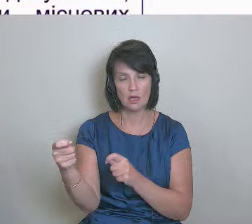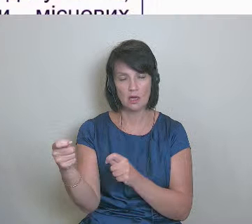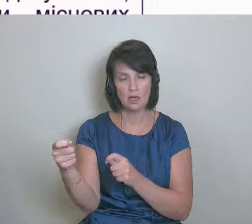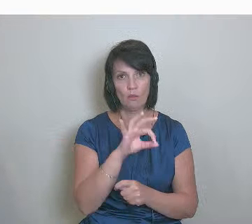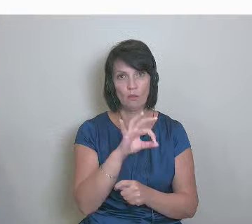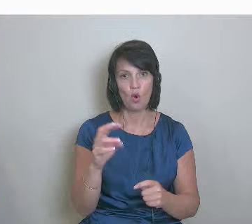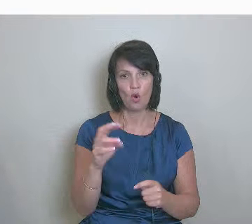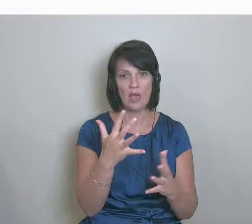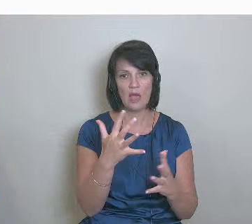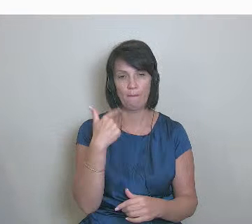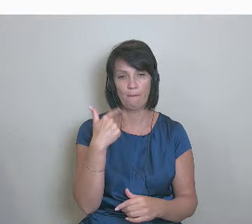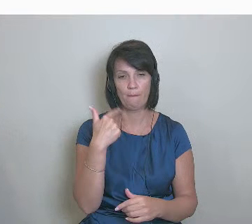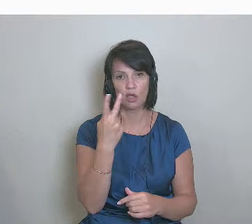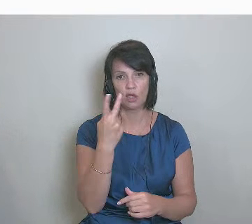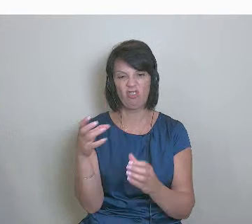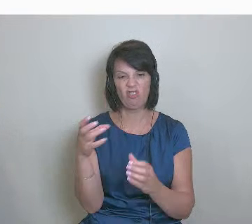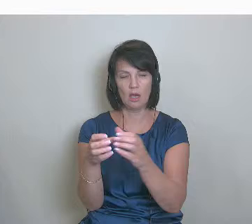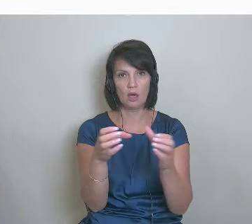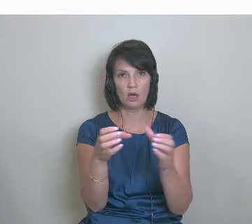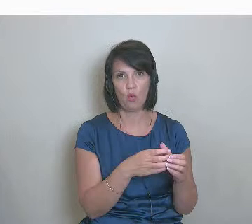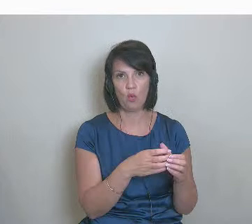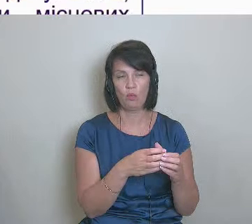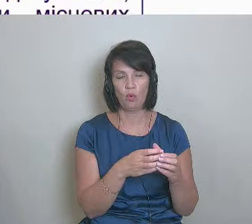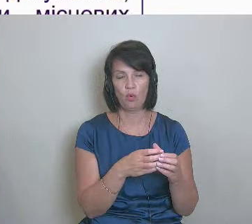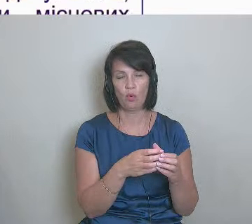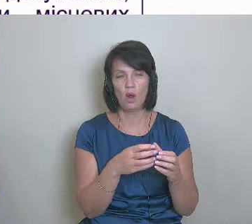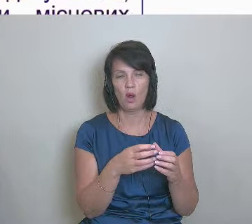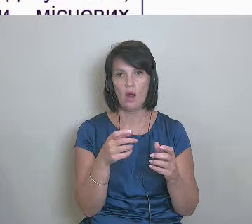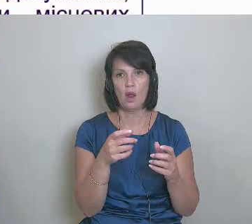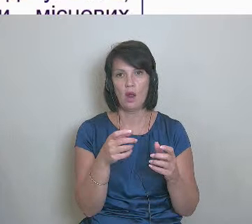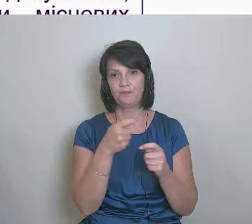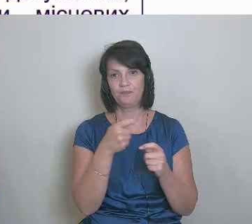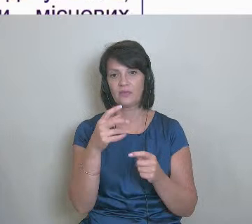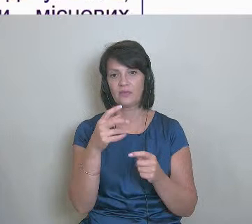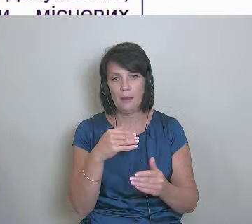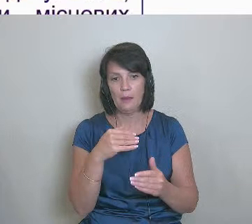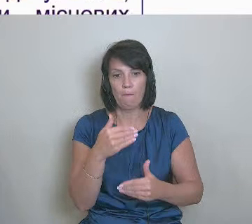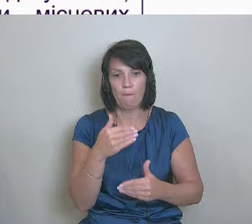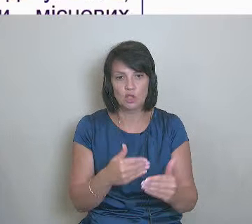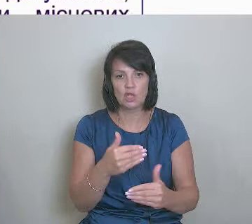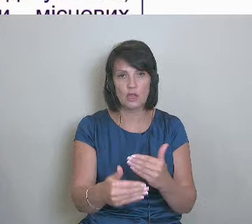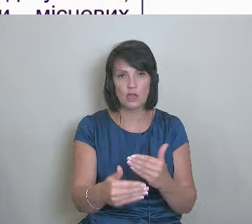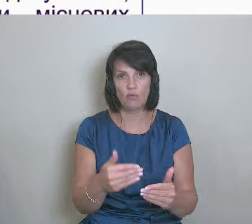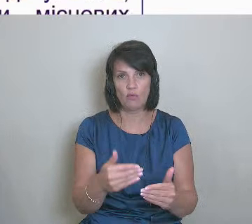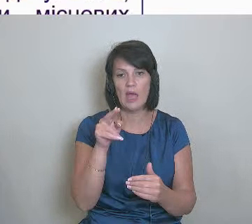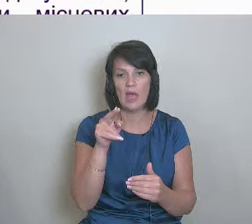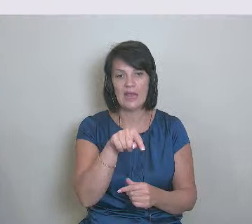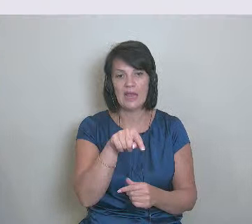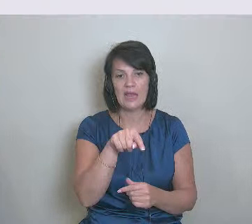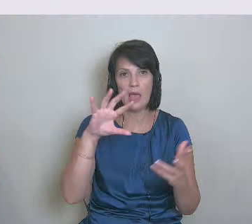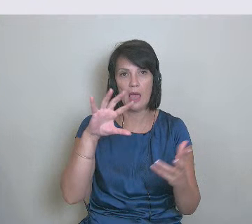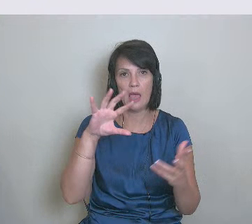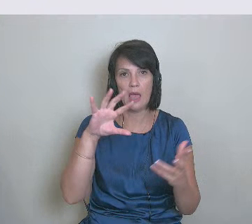We have to look at the parallel transportation. 2 groups are transporting, and